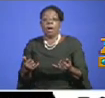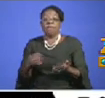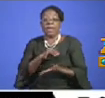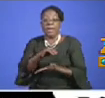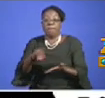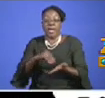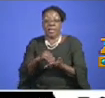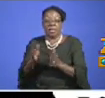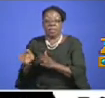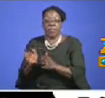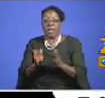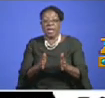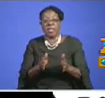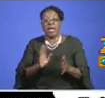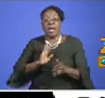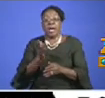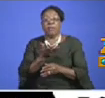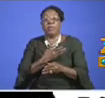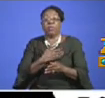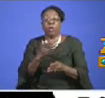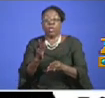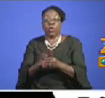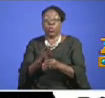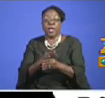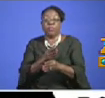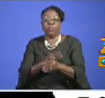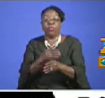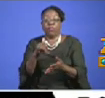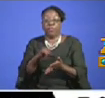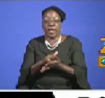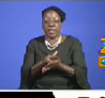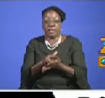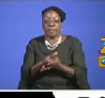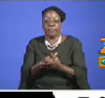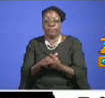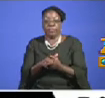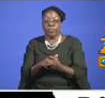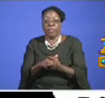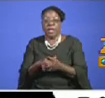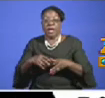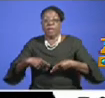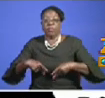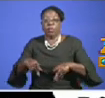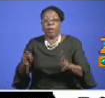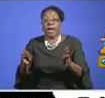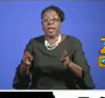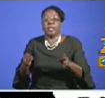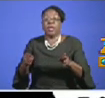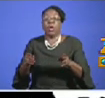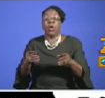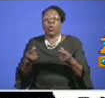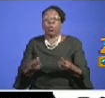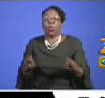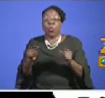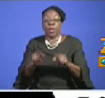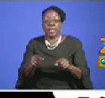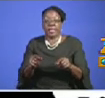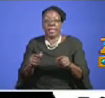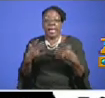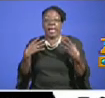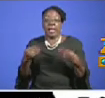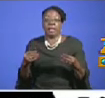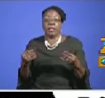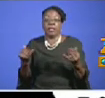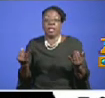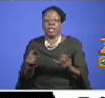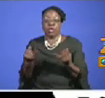to revamp and rebrand that so that it can be able to be competitive and provide quality health insurance to the